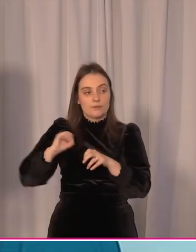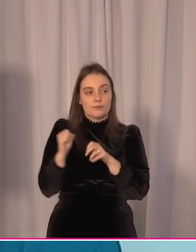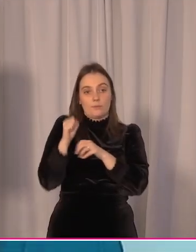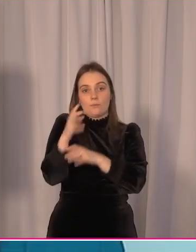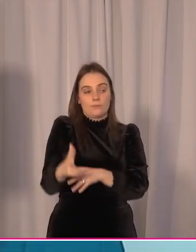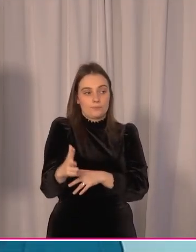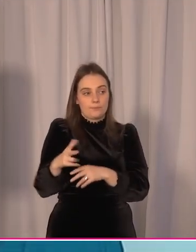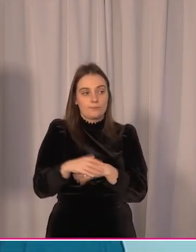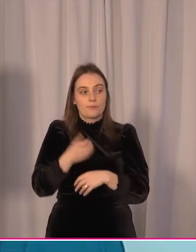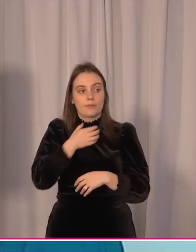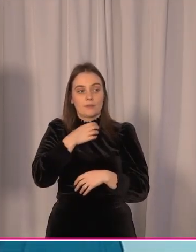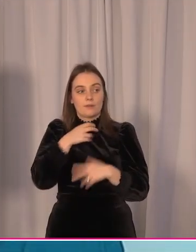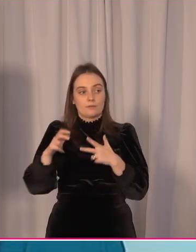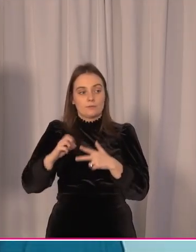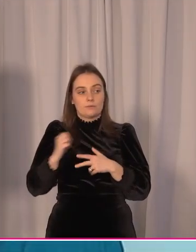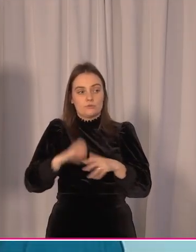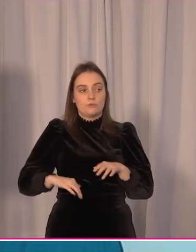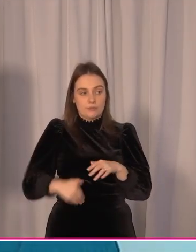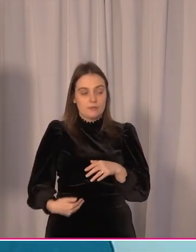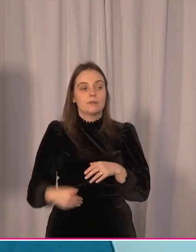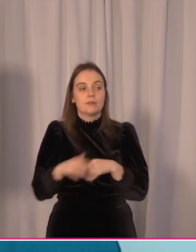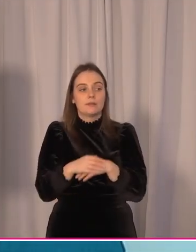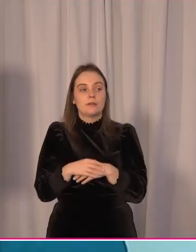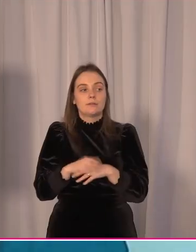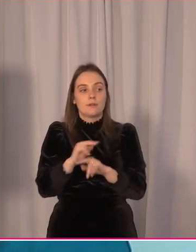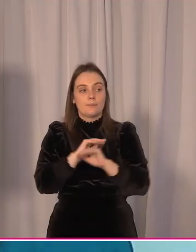minors. So even when it's not